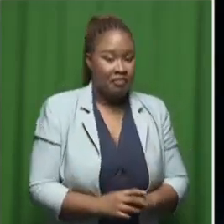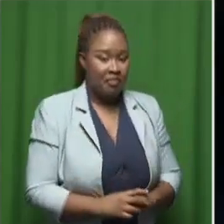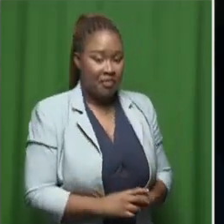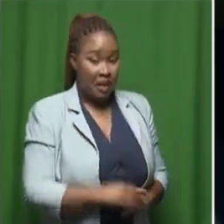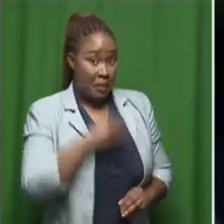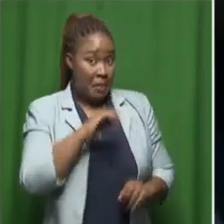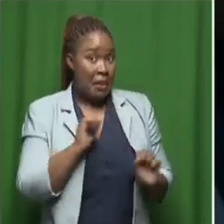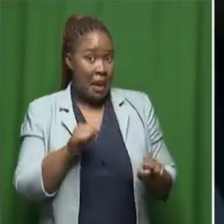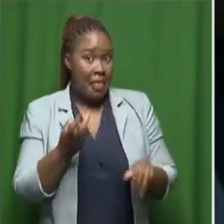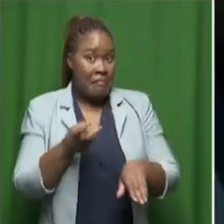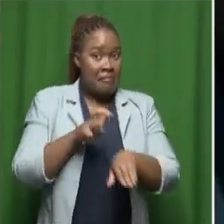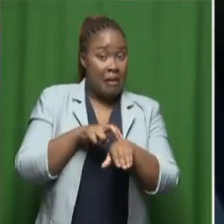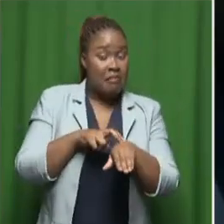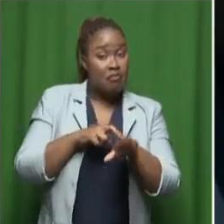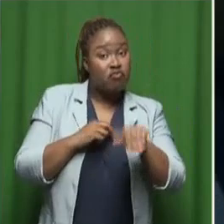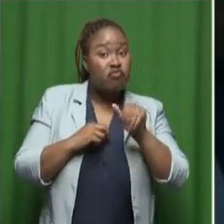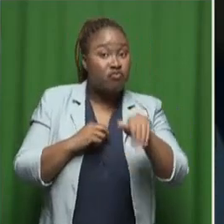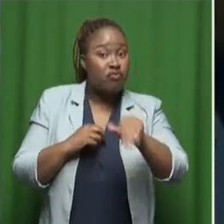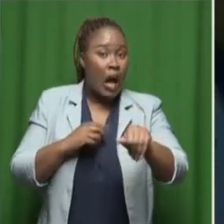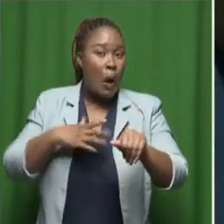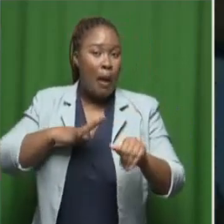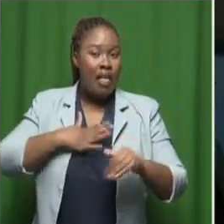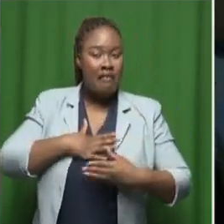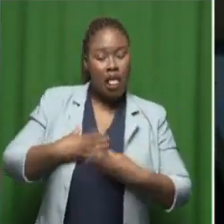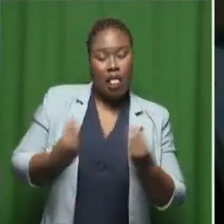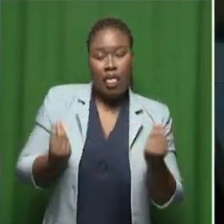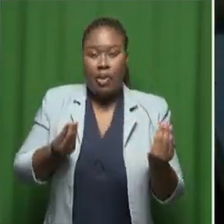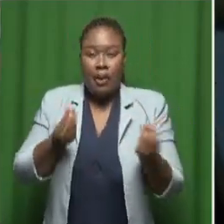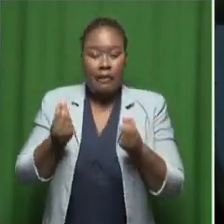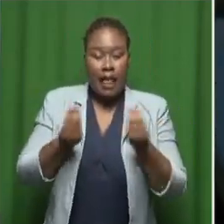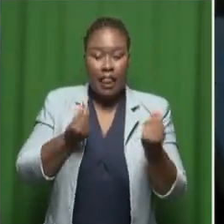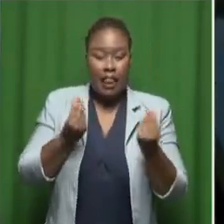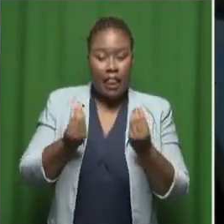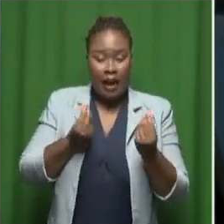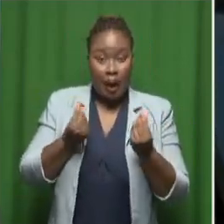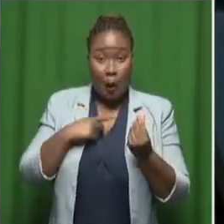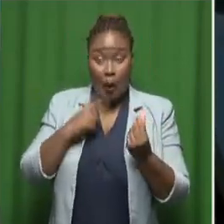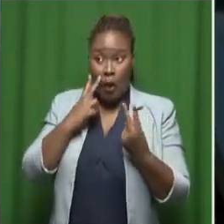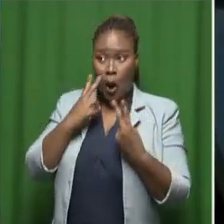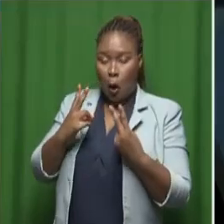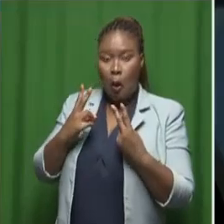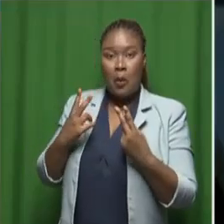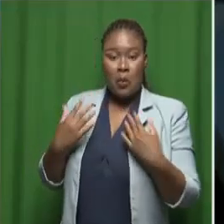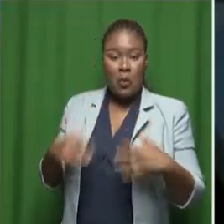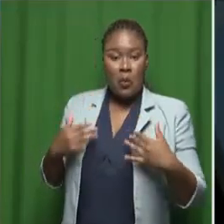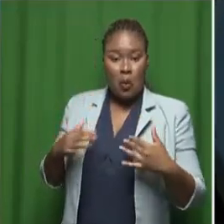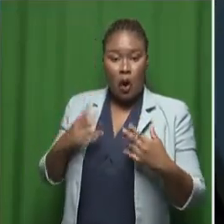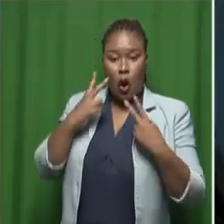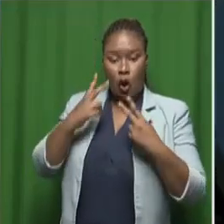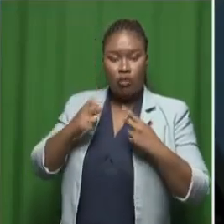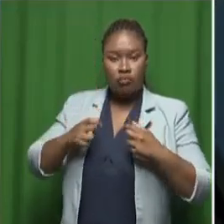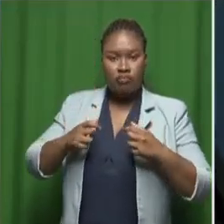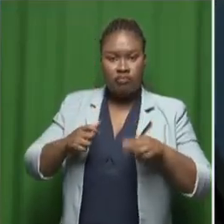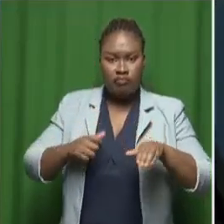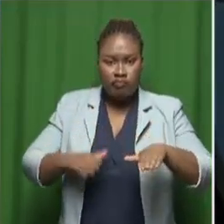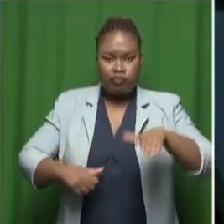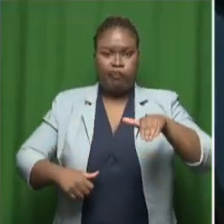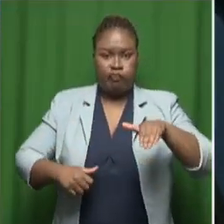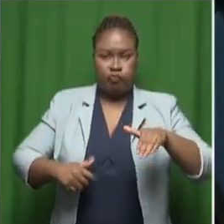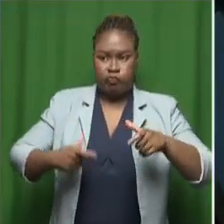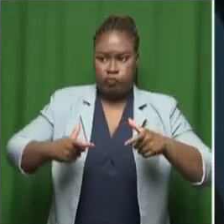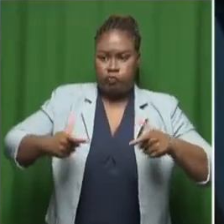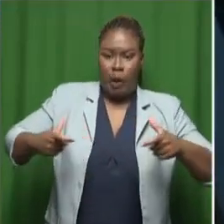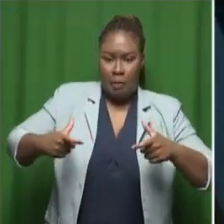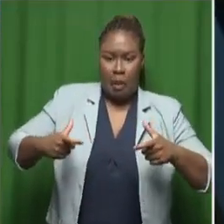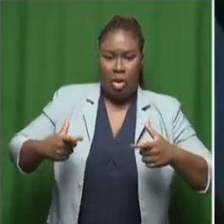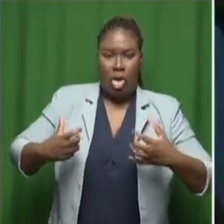having a ride in this later on? Just to get a feel for it. Because, you know, when you look at it, it looks big, bulky, it looks